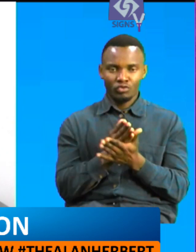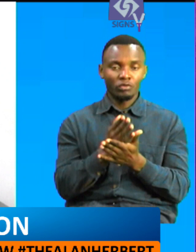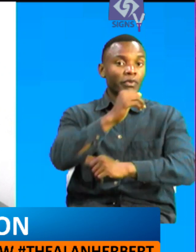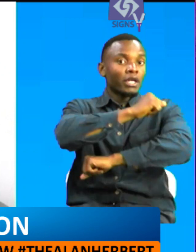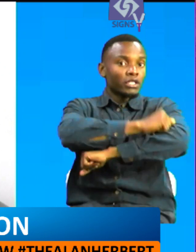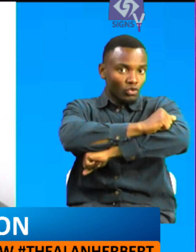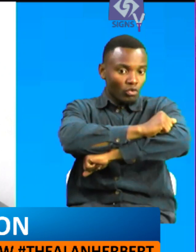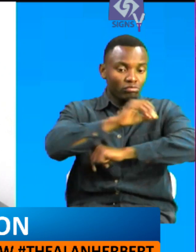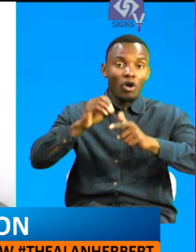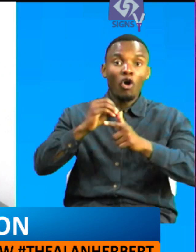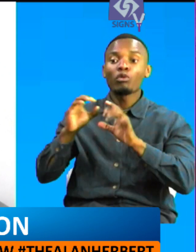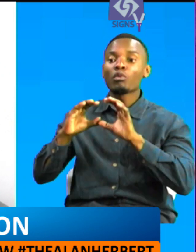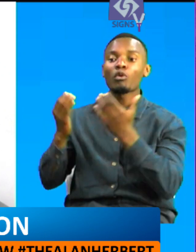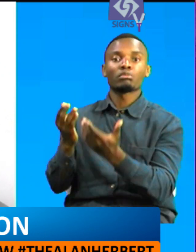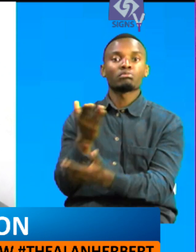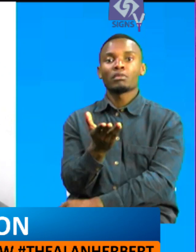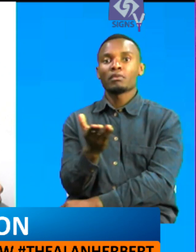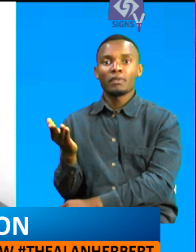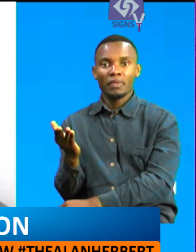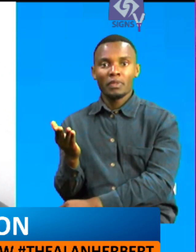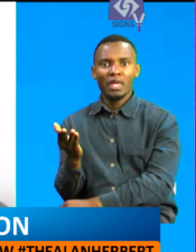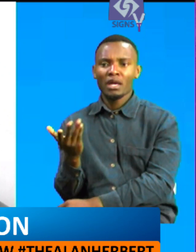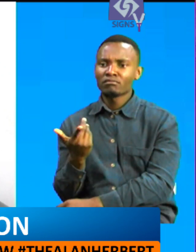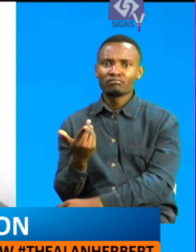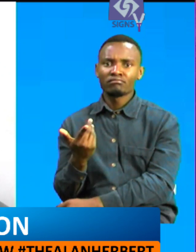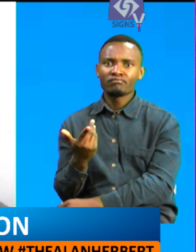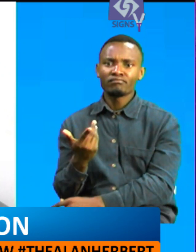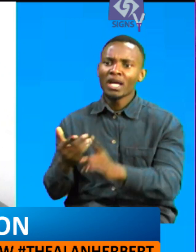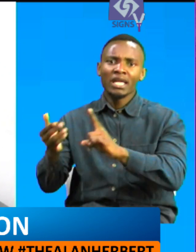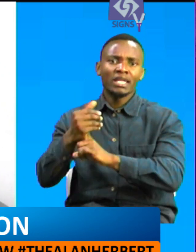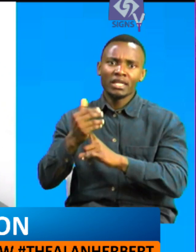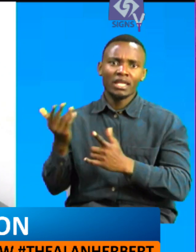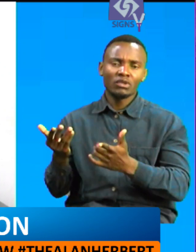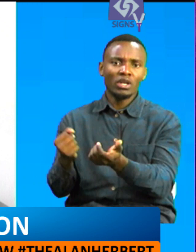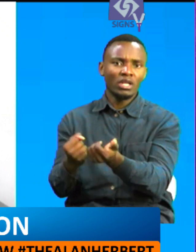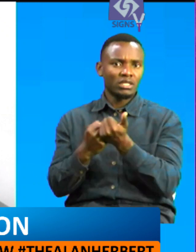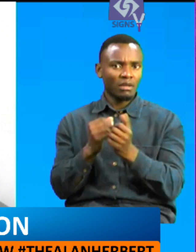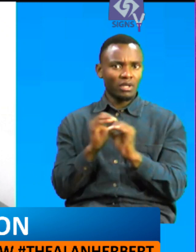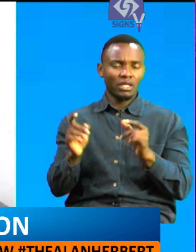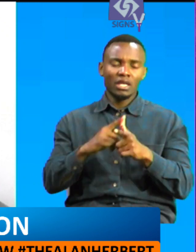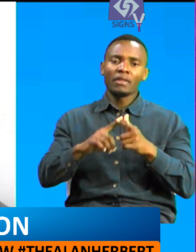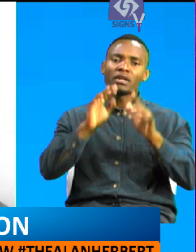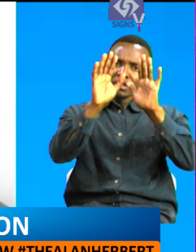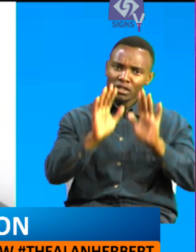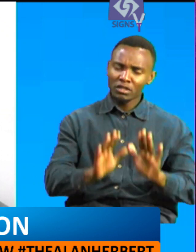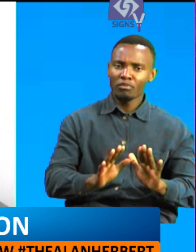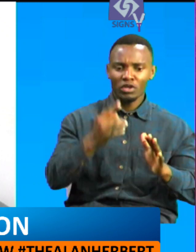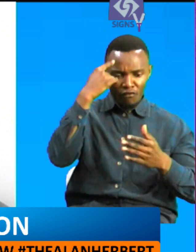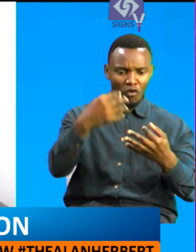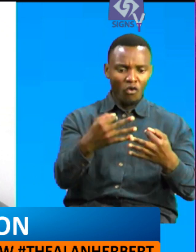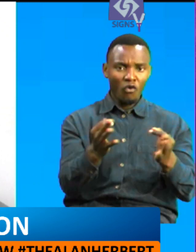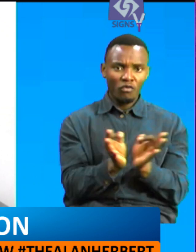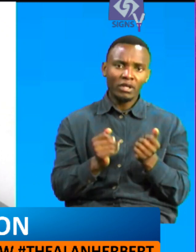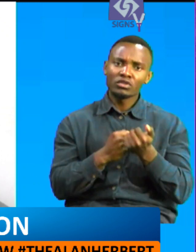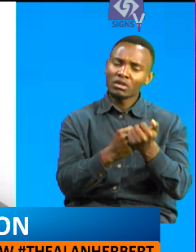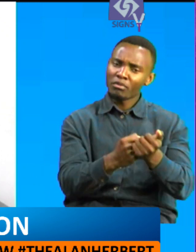or in the community you are not reciprocated properly, then it is very important how the family comes out to support. For